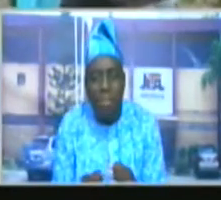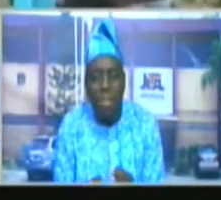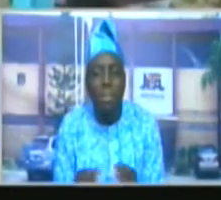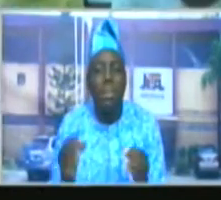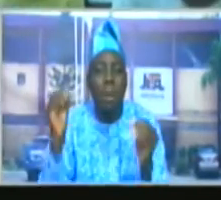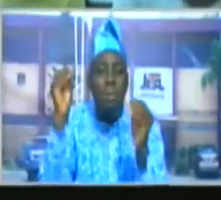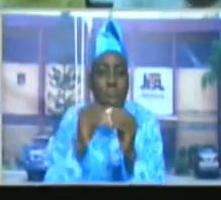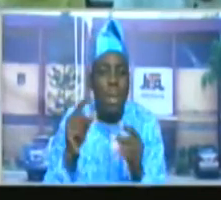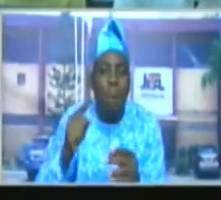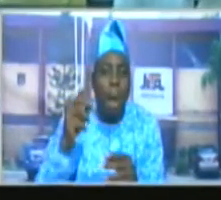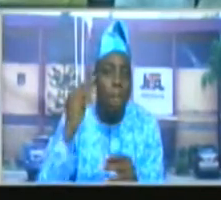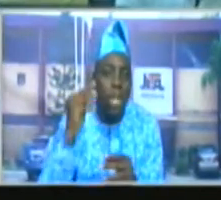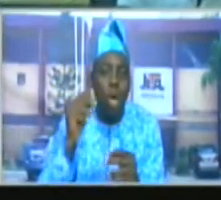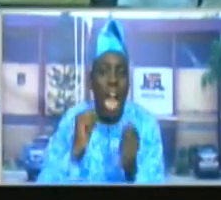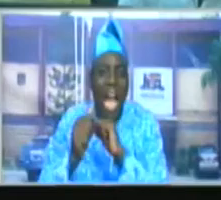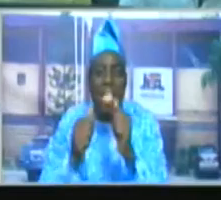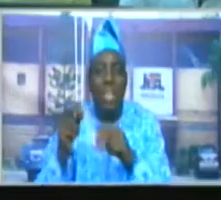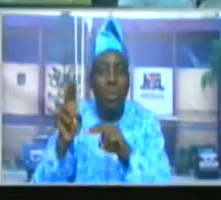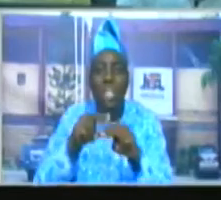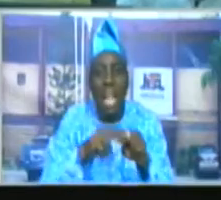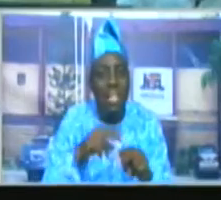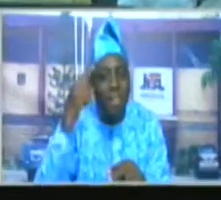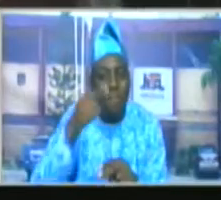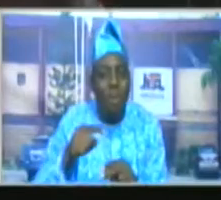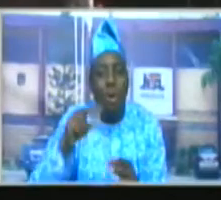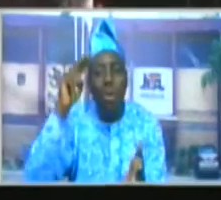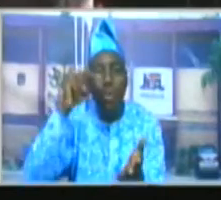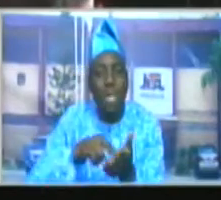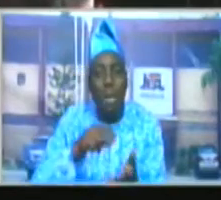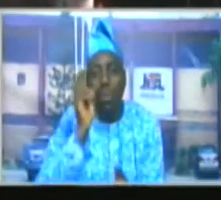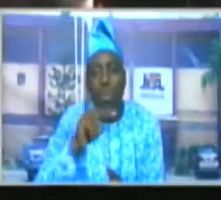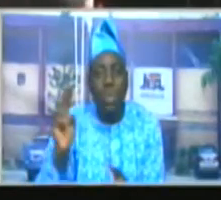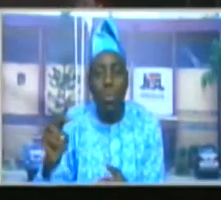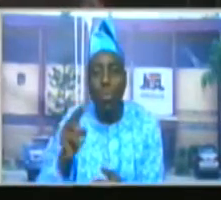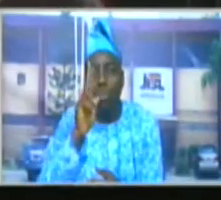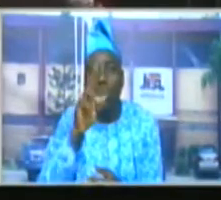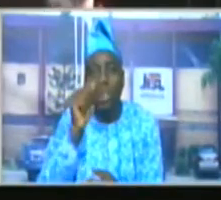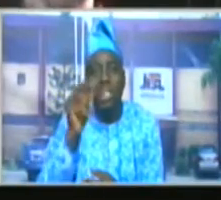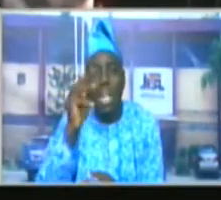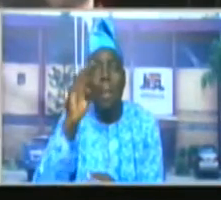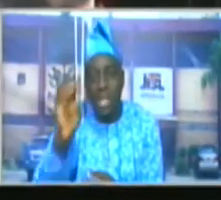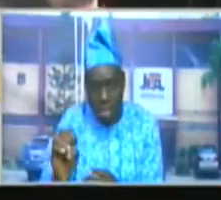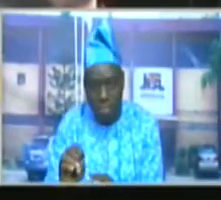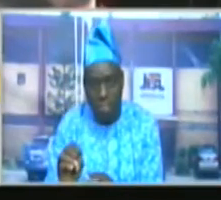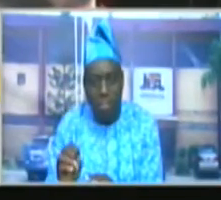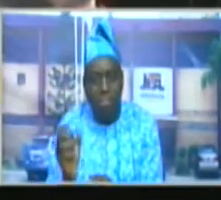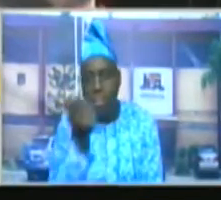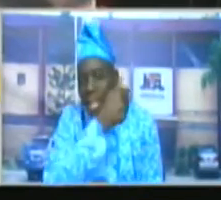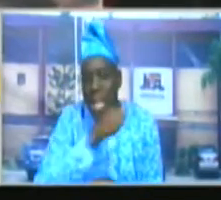1 million candidates who sat for the 2022 UTME. Anybody who says, I want to